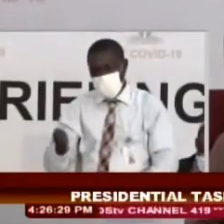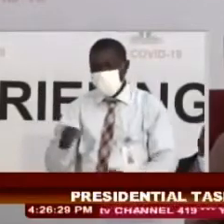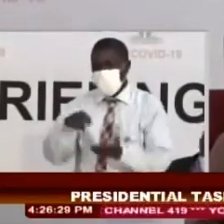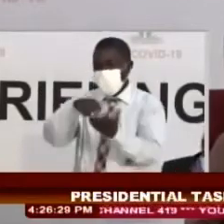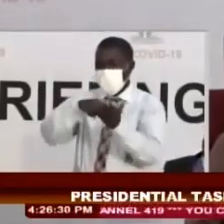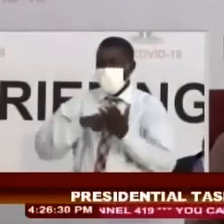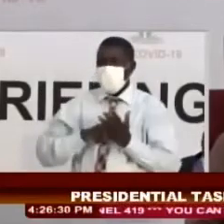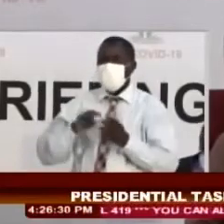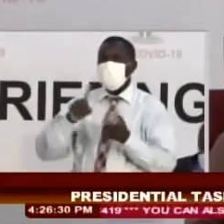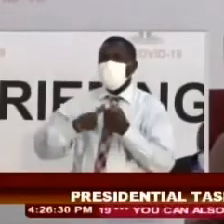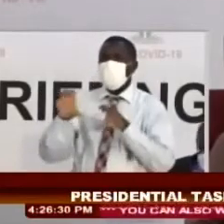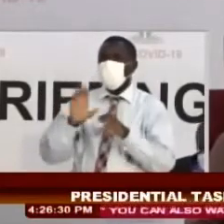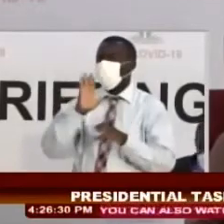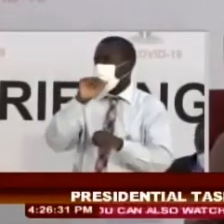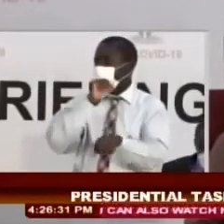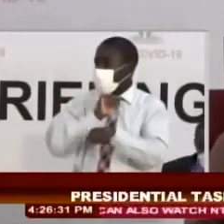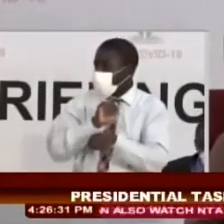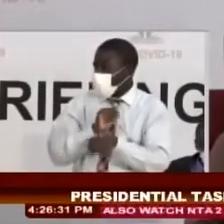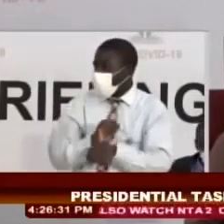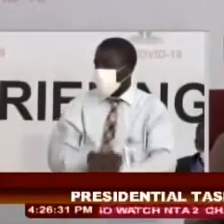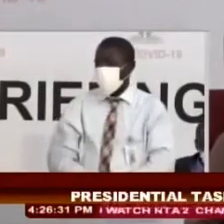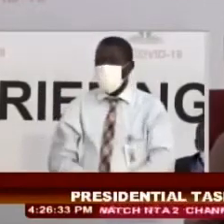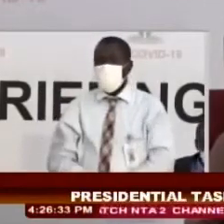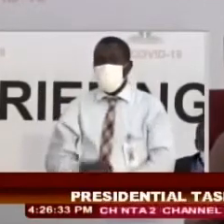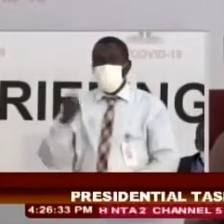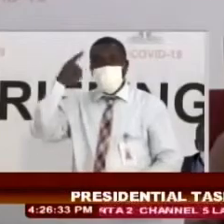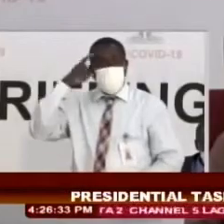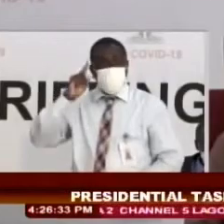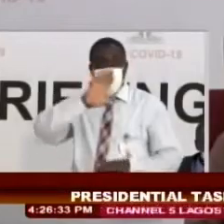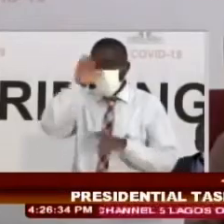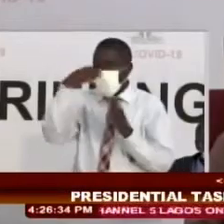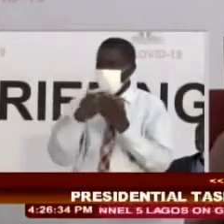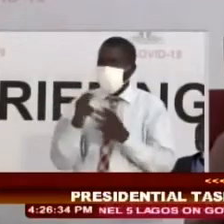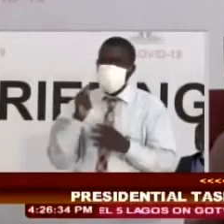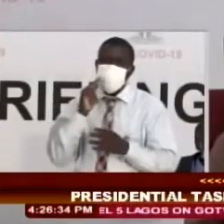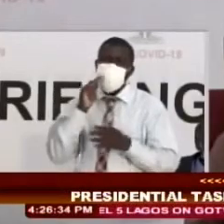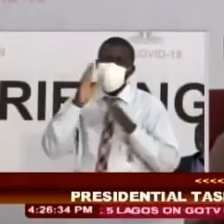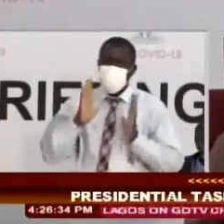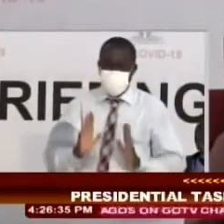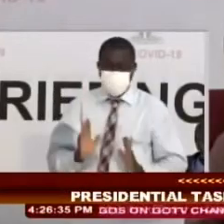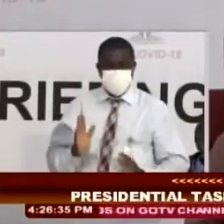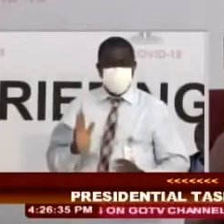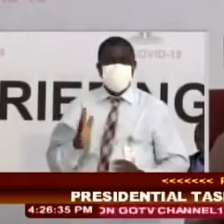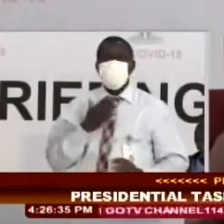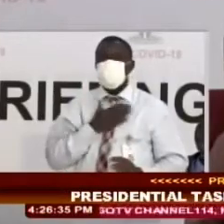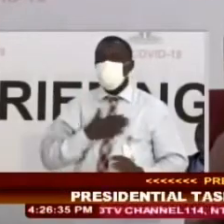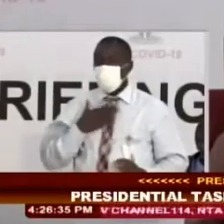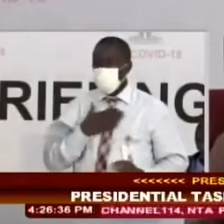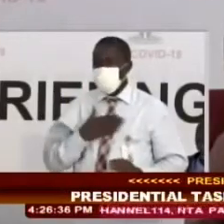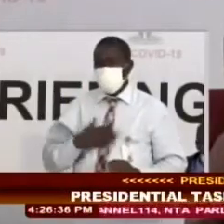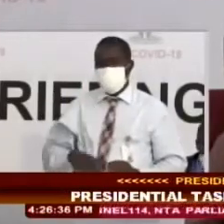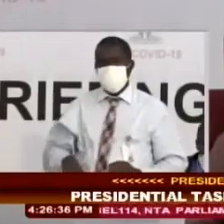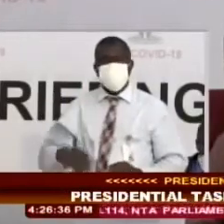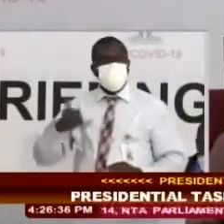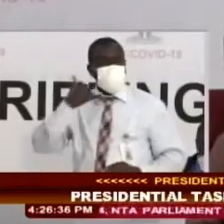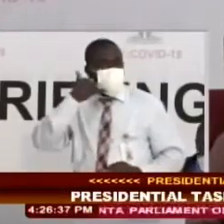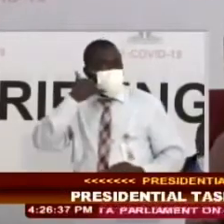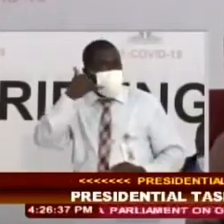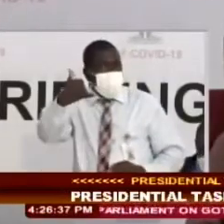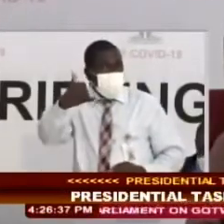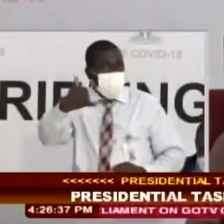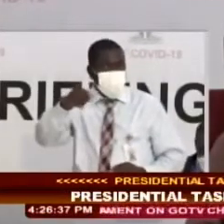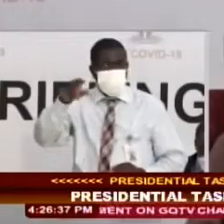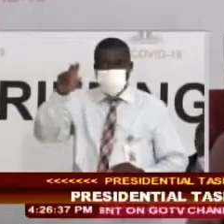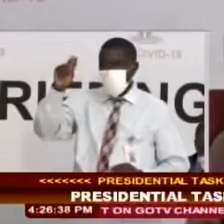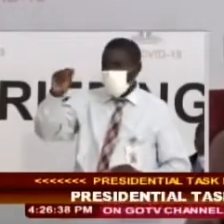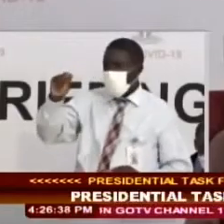work. For all Nigerians, please call the NCDC number if you suspect